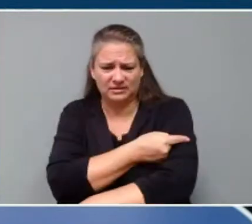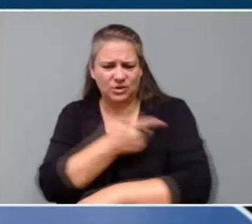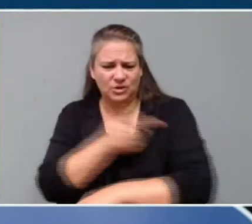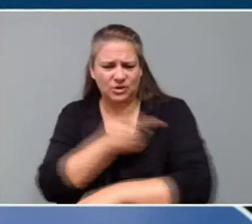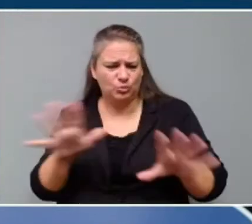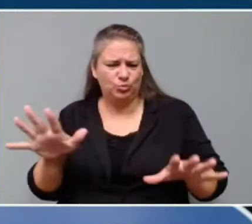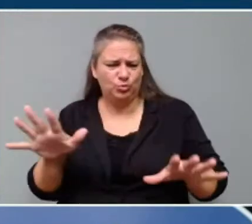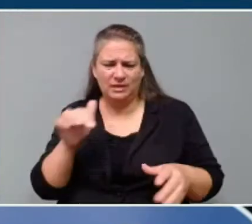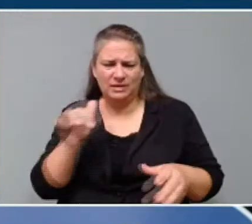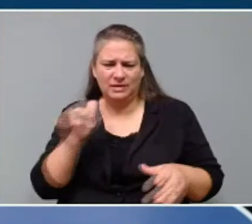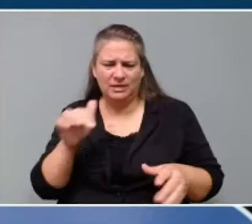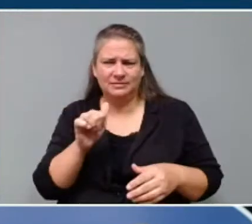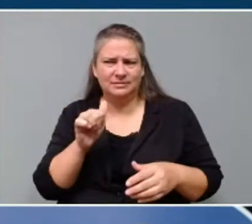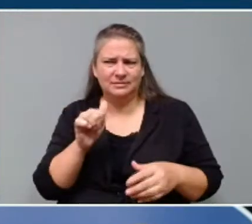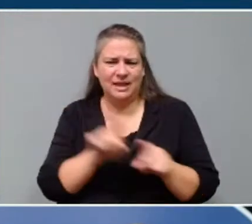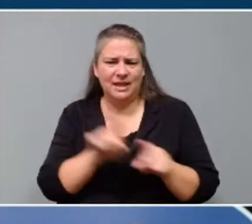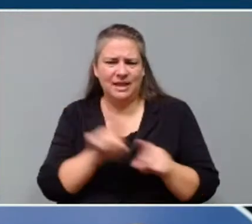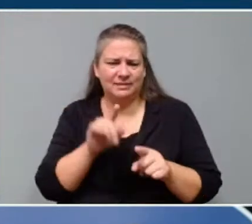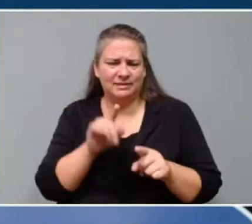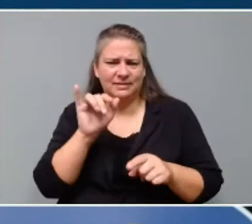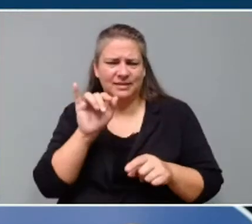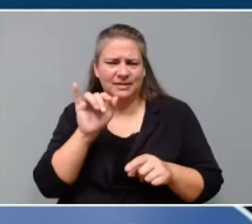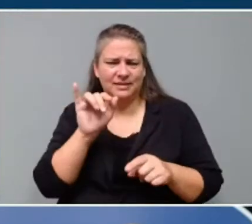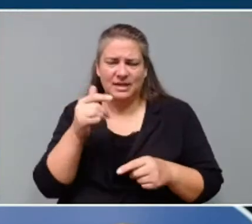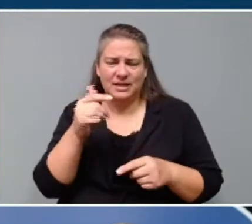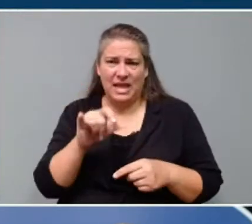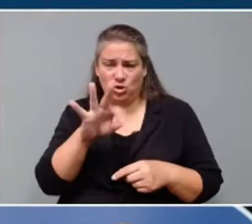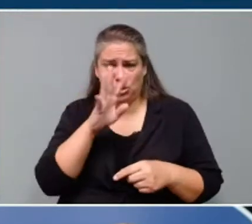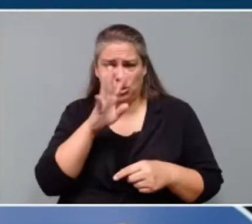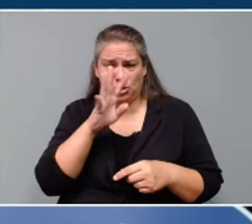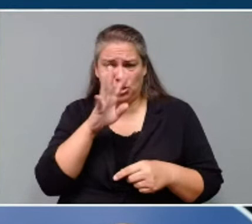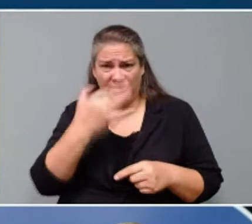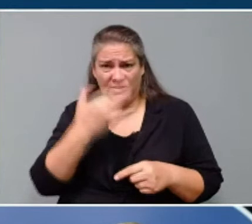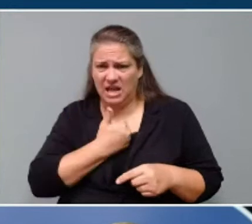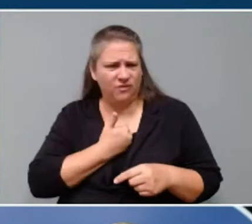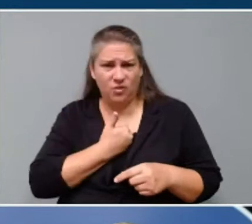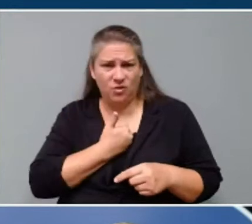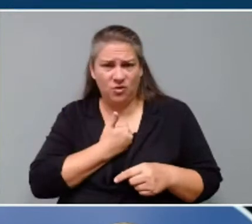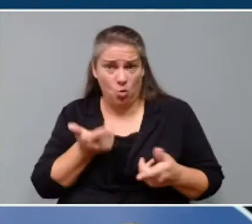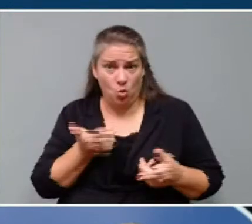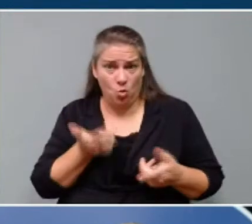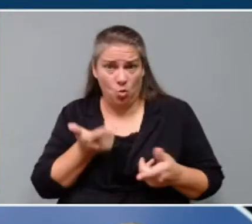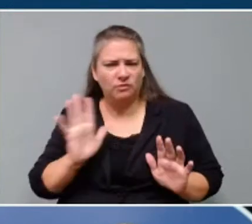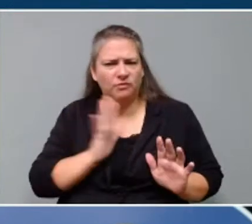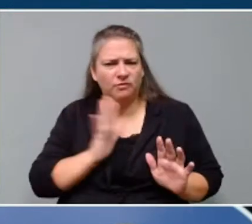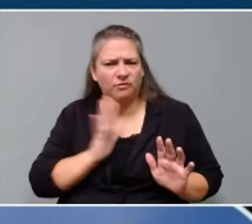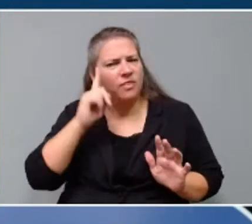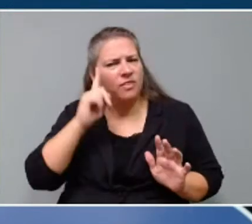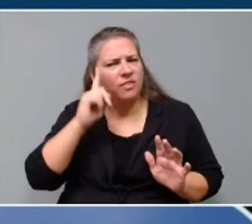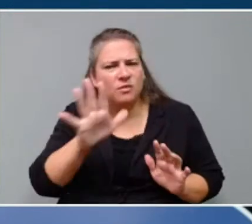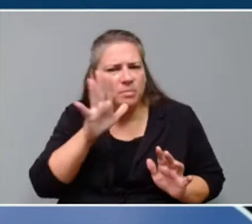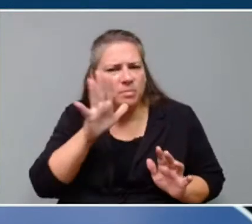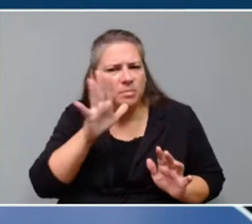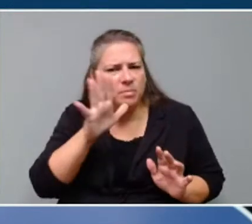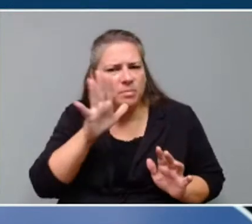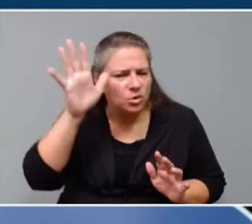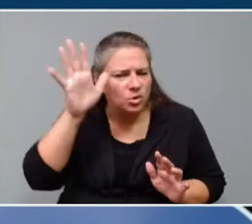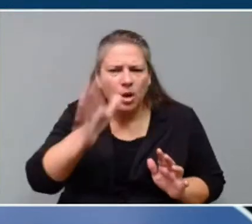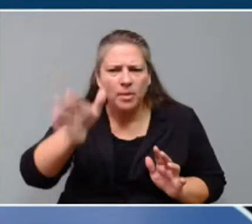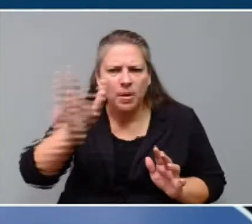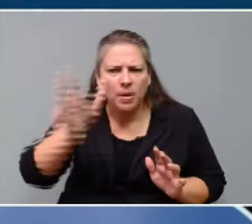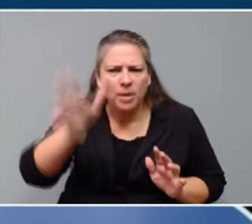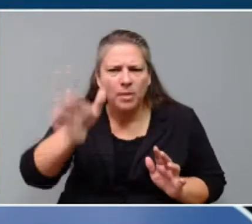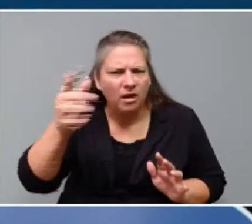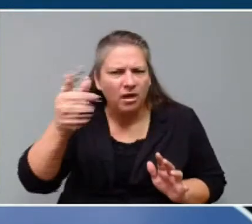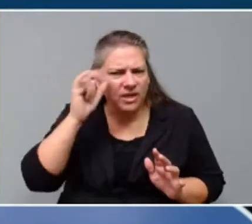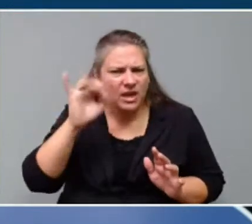people around you. So even if it's not about you, please do it for your family, for your parents, for your grandparents, and for everybody else around